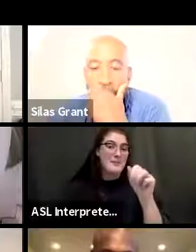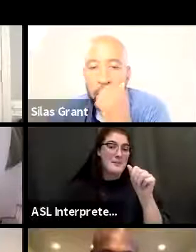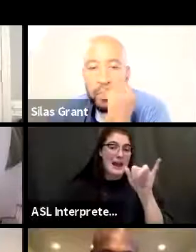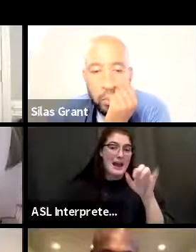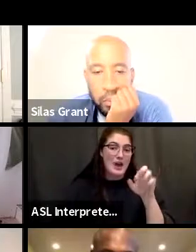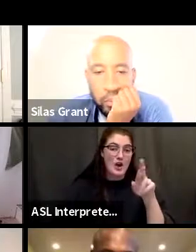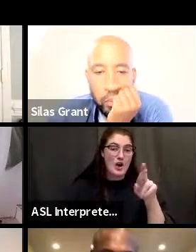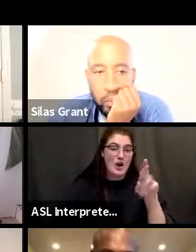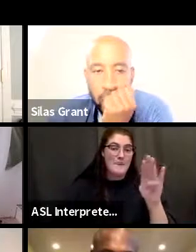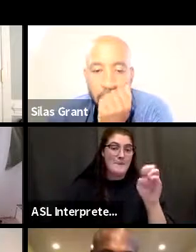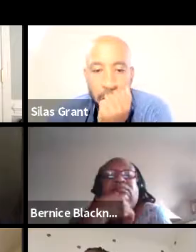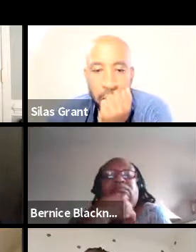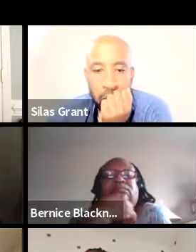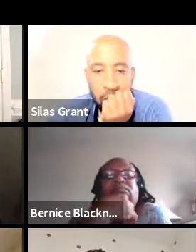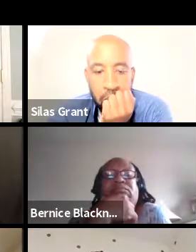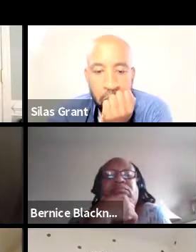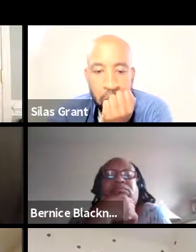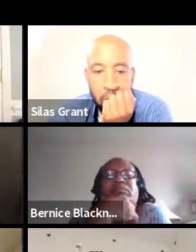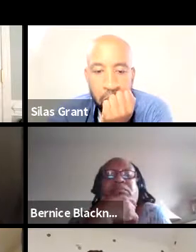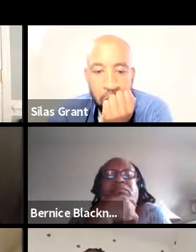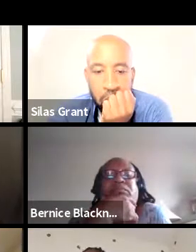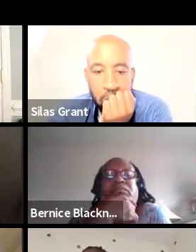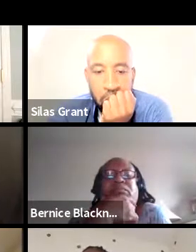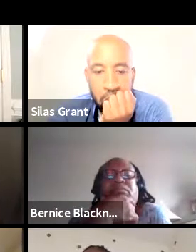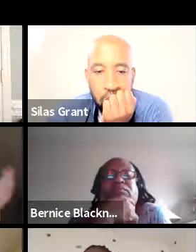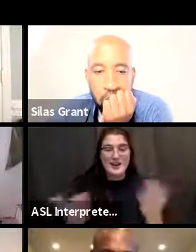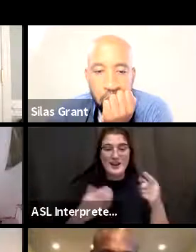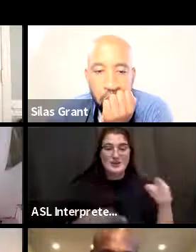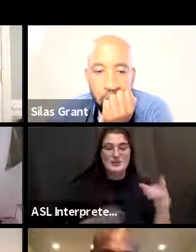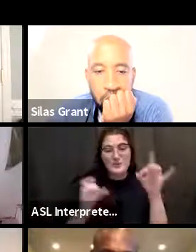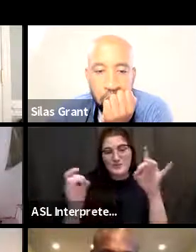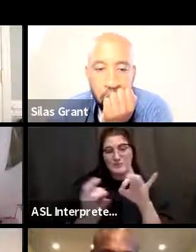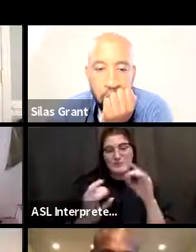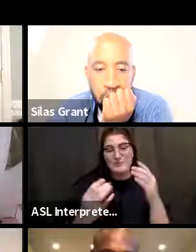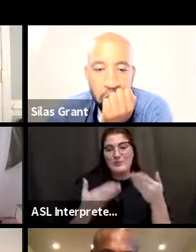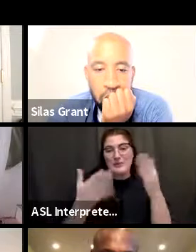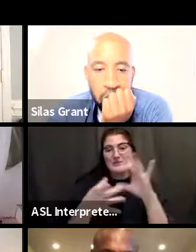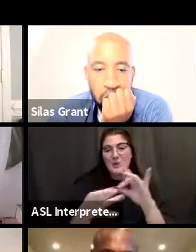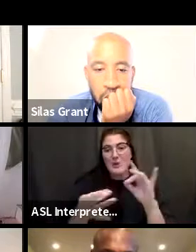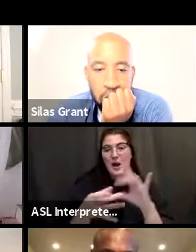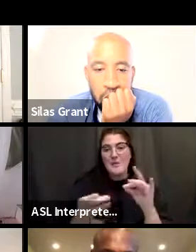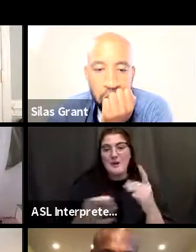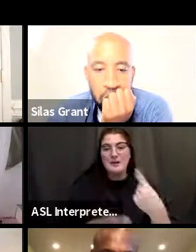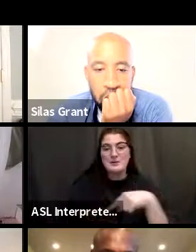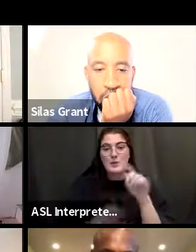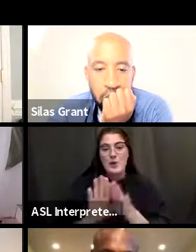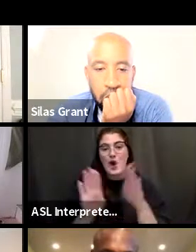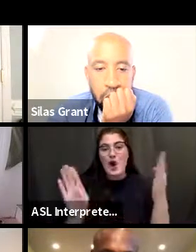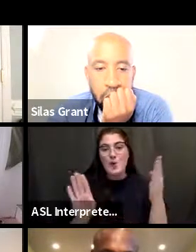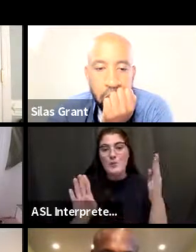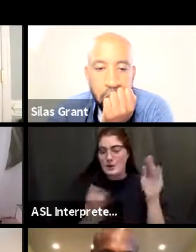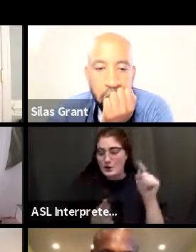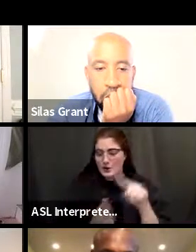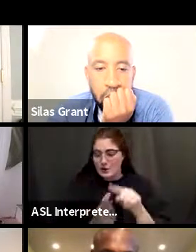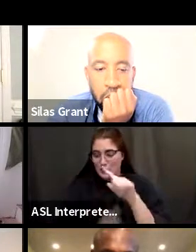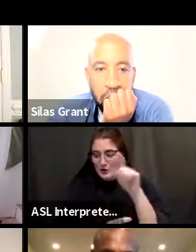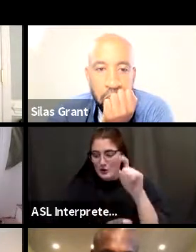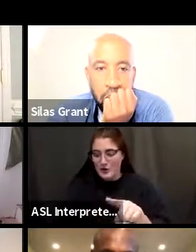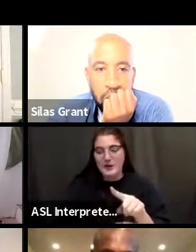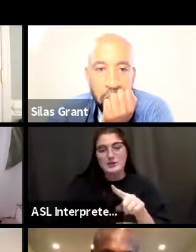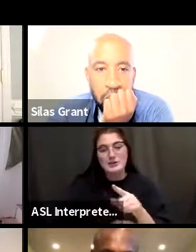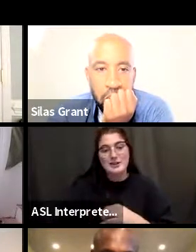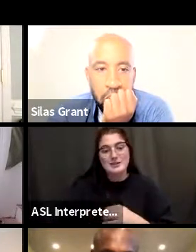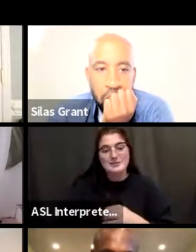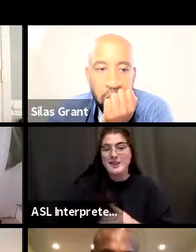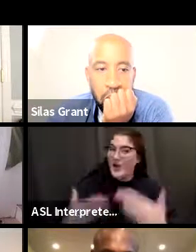with us this evening, and she's going to give some remarks, and then we will open the floor to your questions for her.